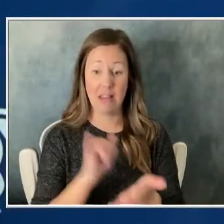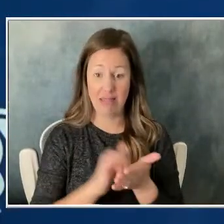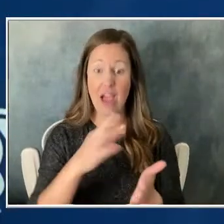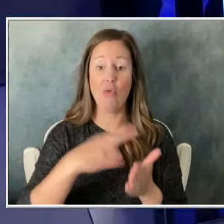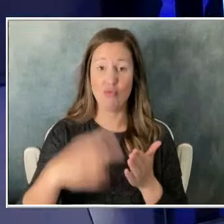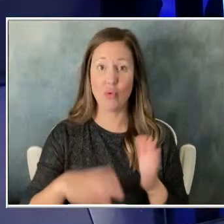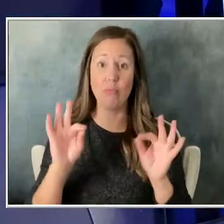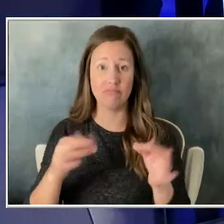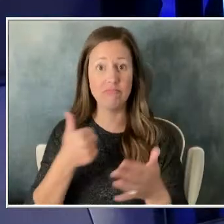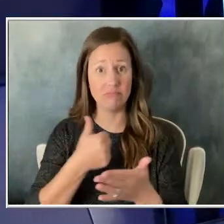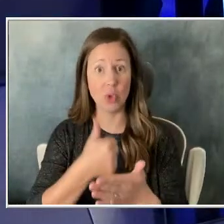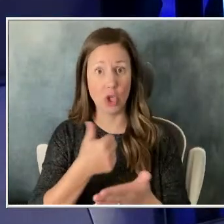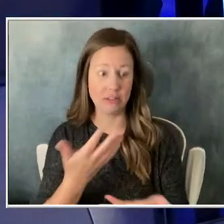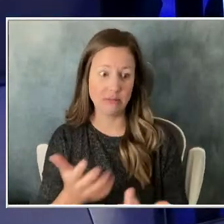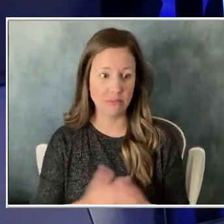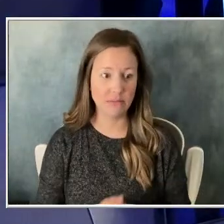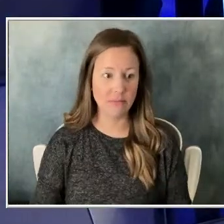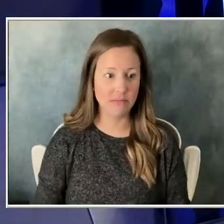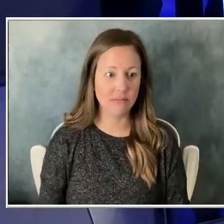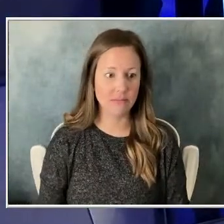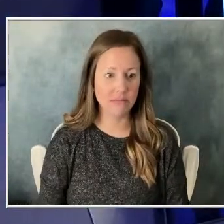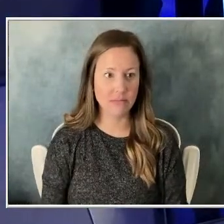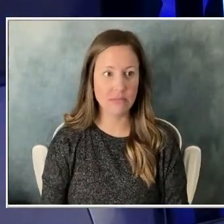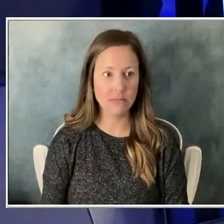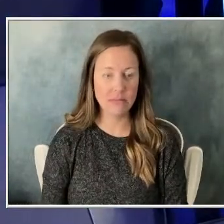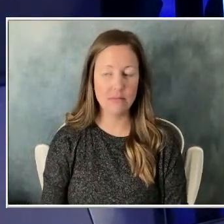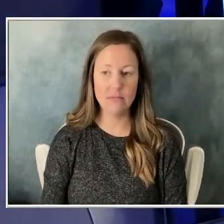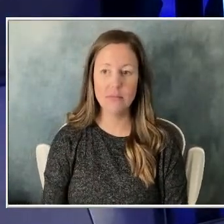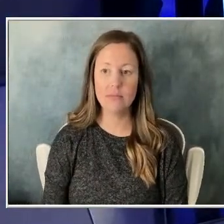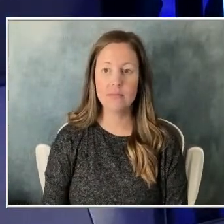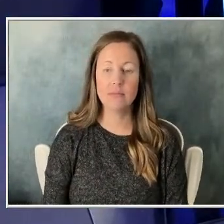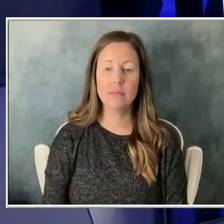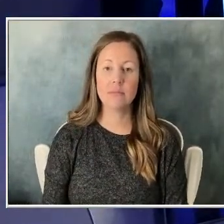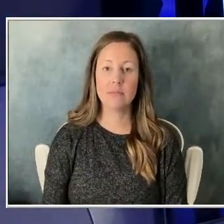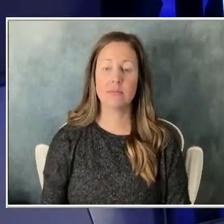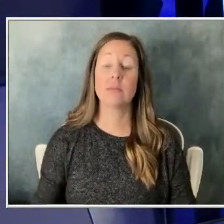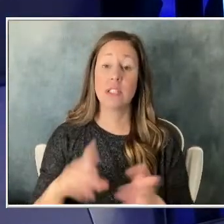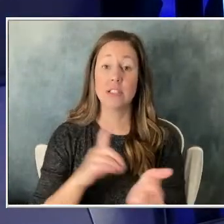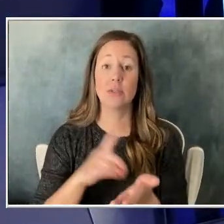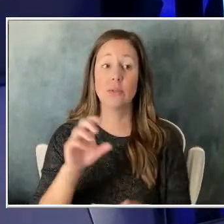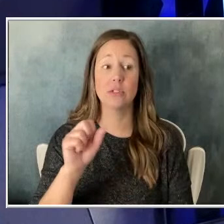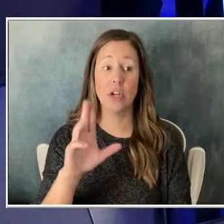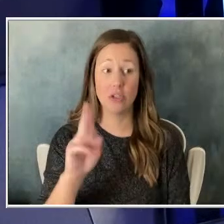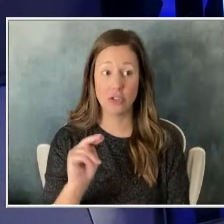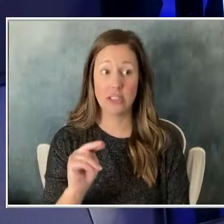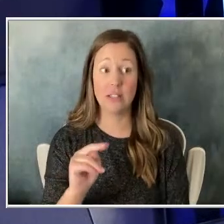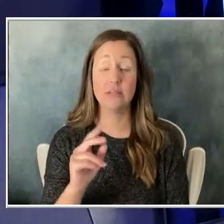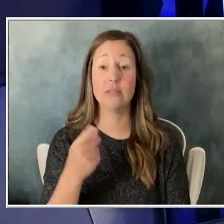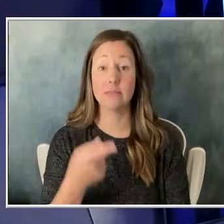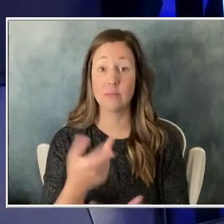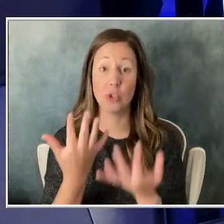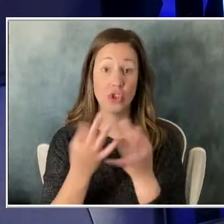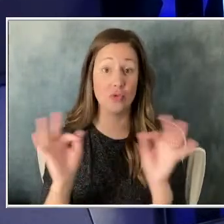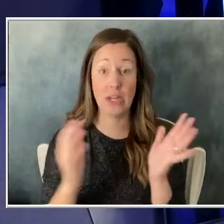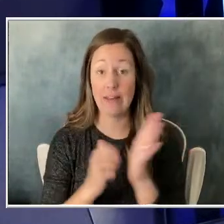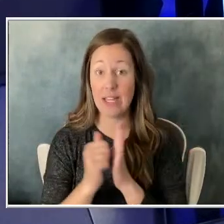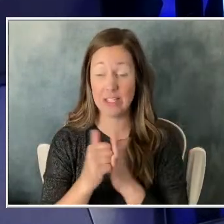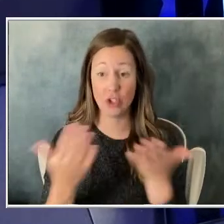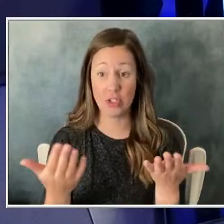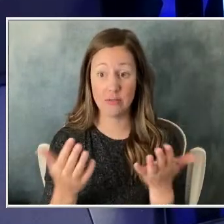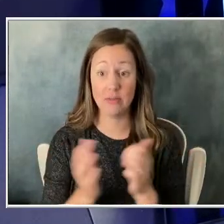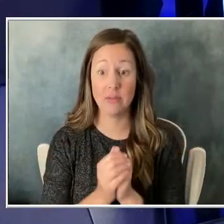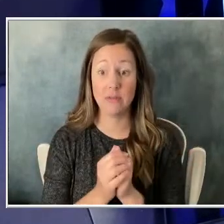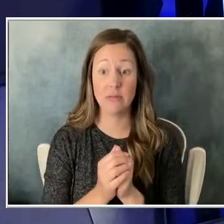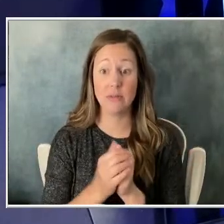Yeah. Dr. Sen, okay, let's keep the good news going. Anna is free of evidence of cancer, so we know no evidence of